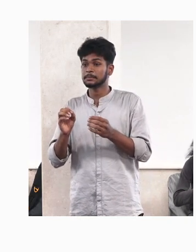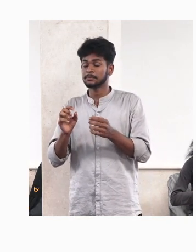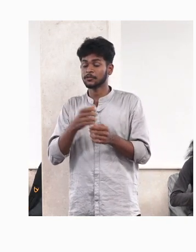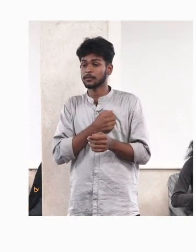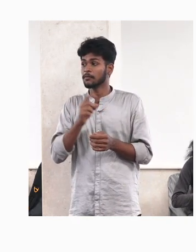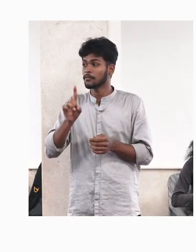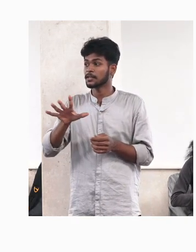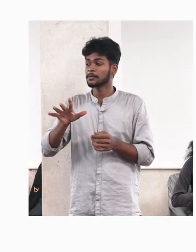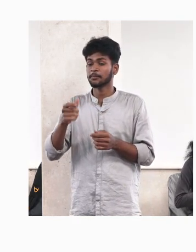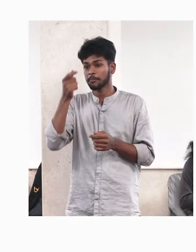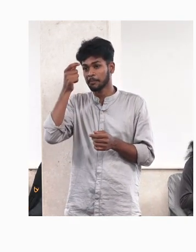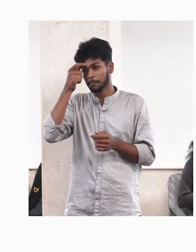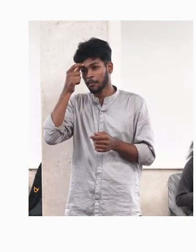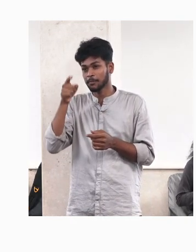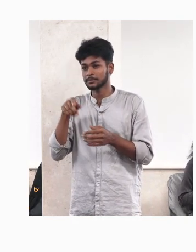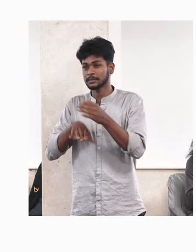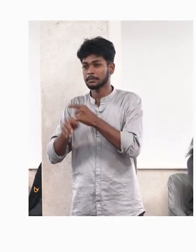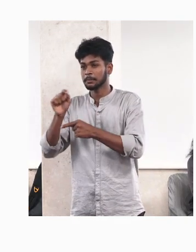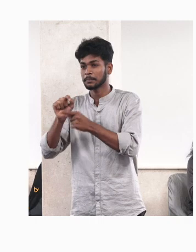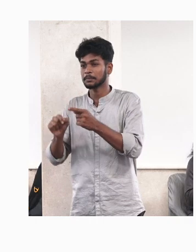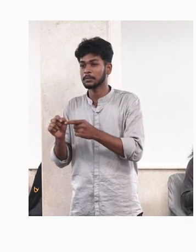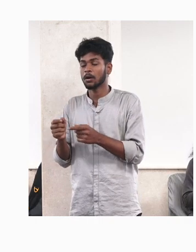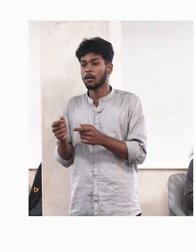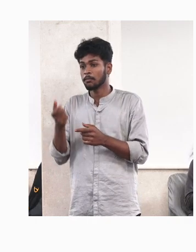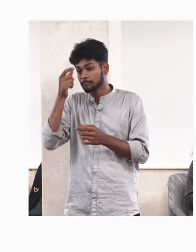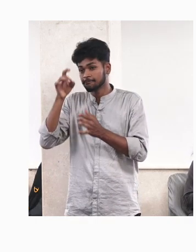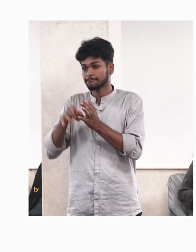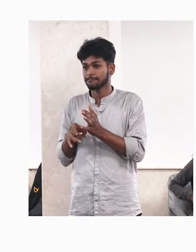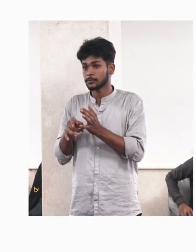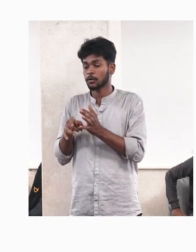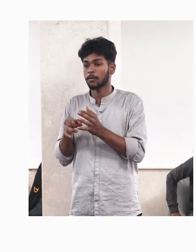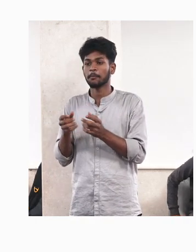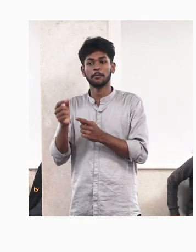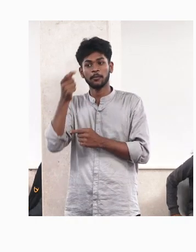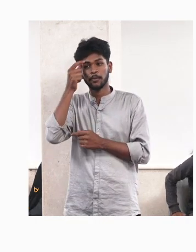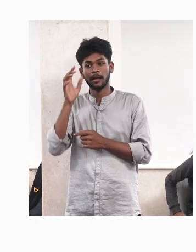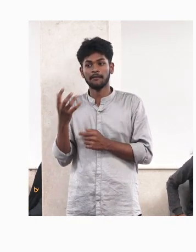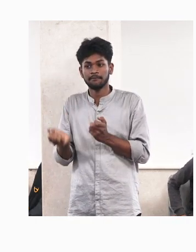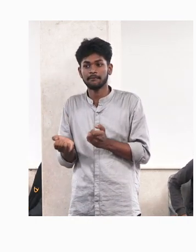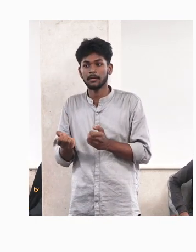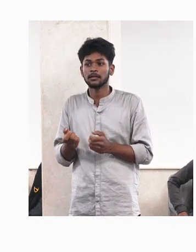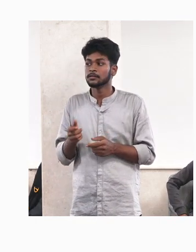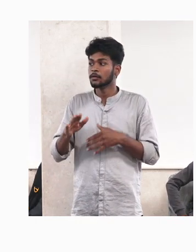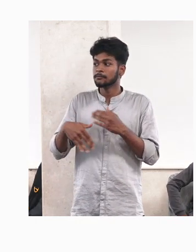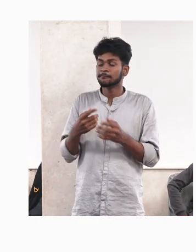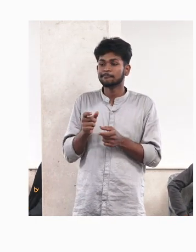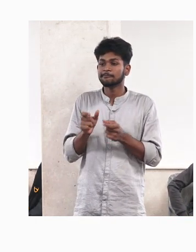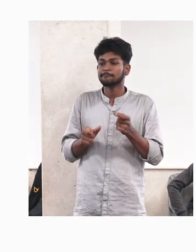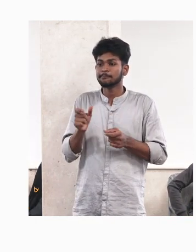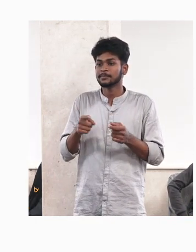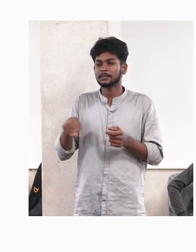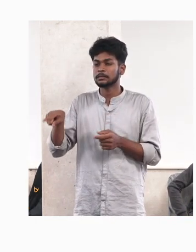there is a going down on index of the schizophrenia or psychosis. So these are